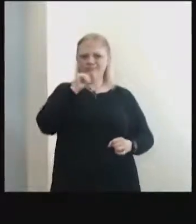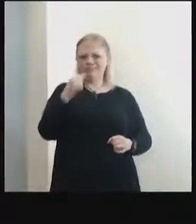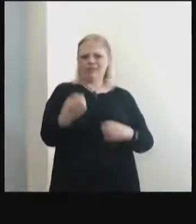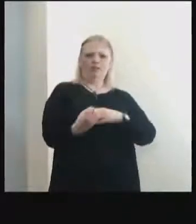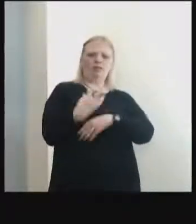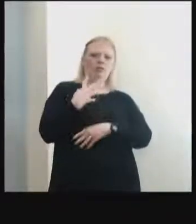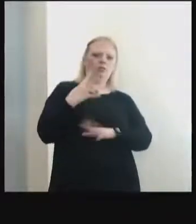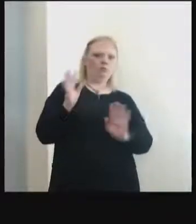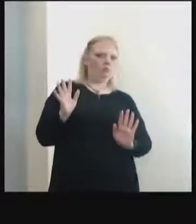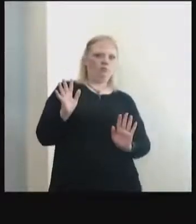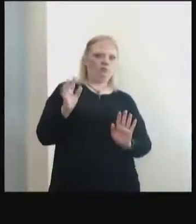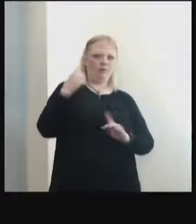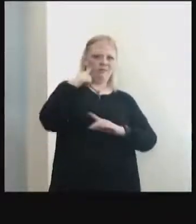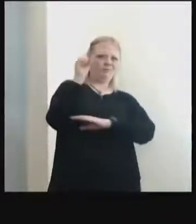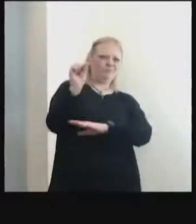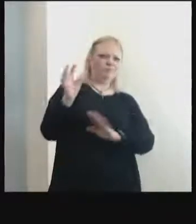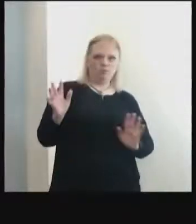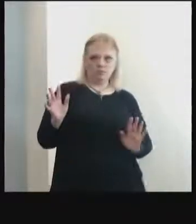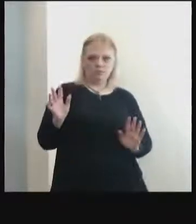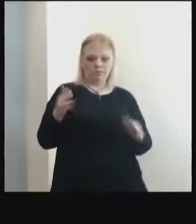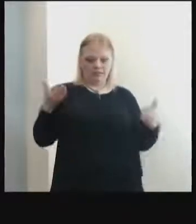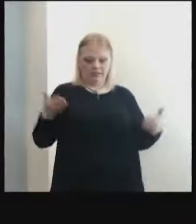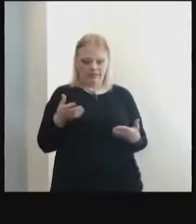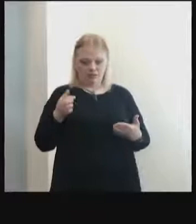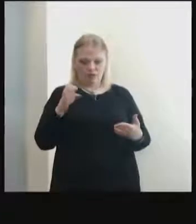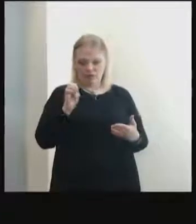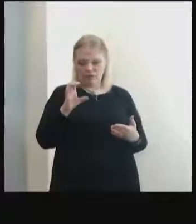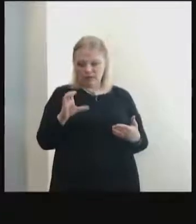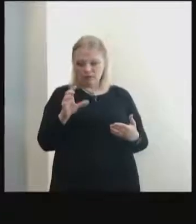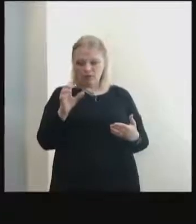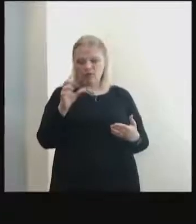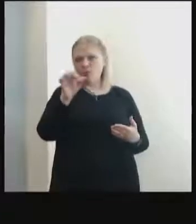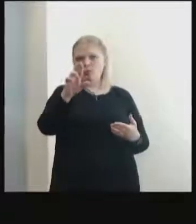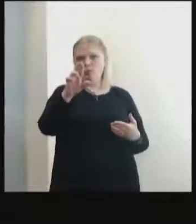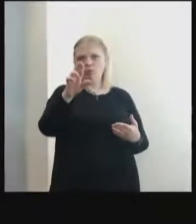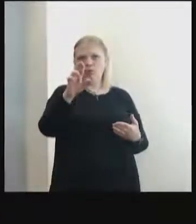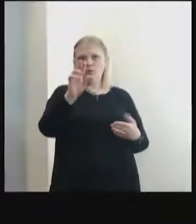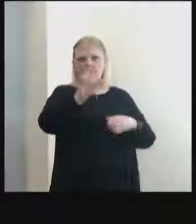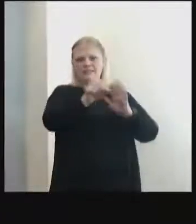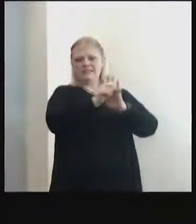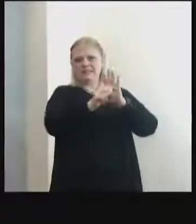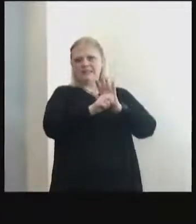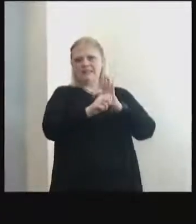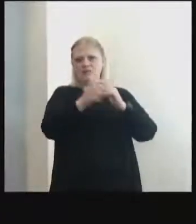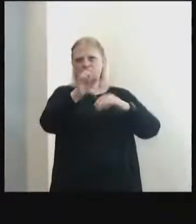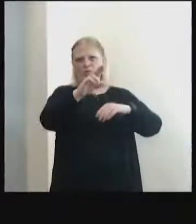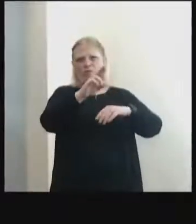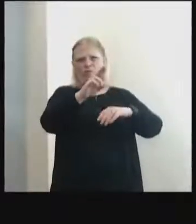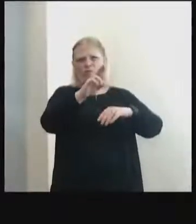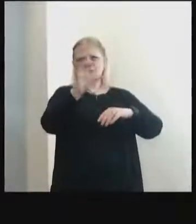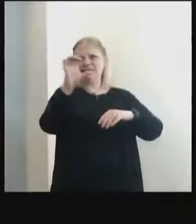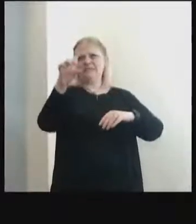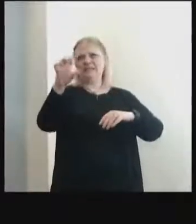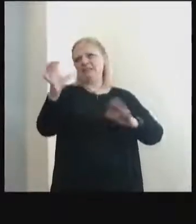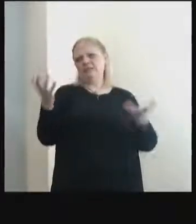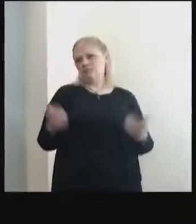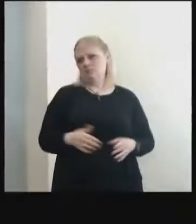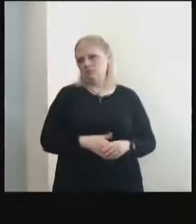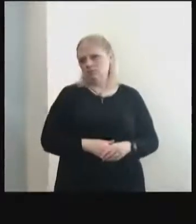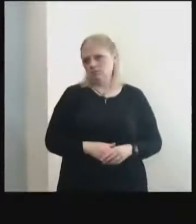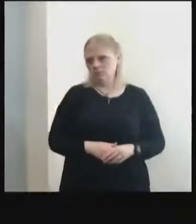anybody's special interests, both here in Erie County, nor at the state level, and nor at CDC.